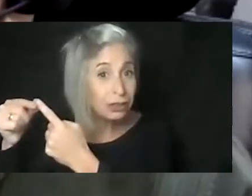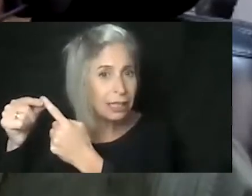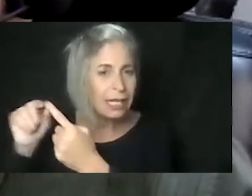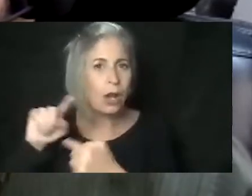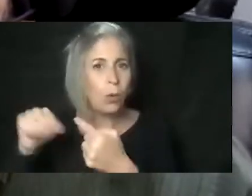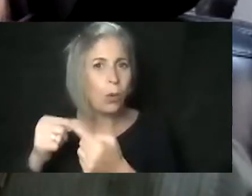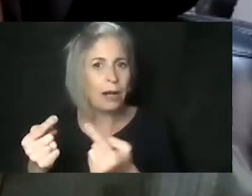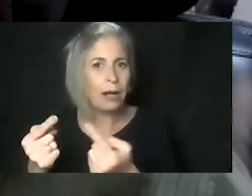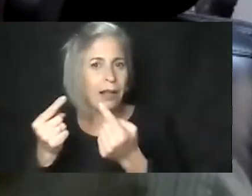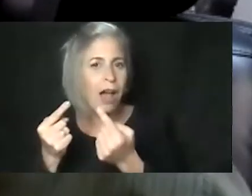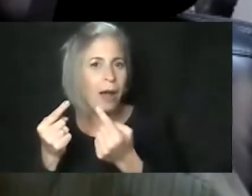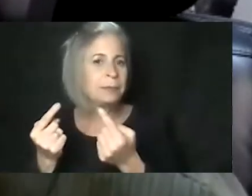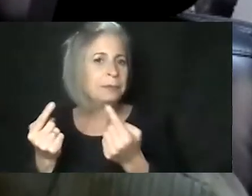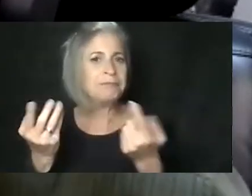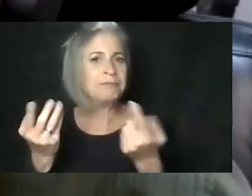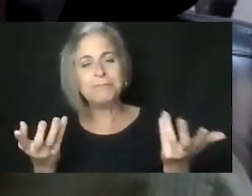comes to